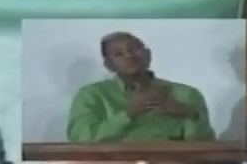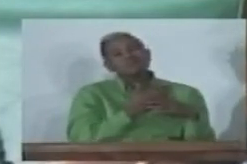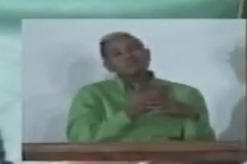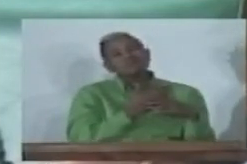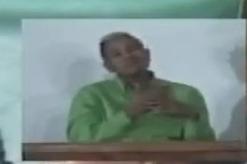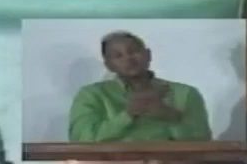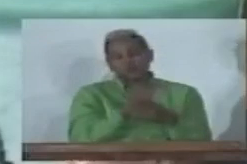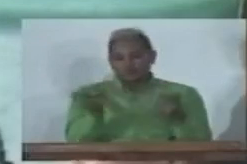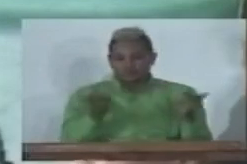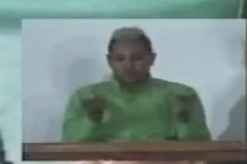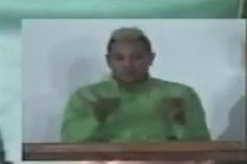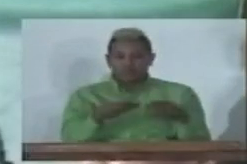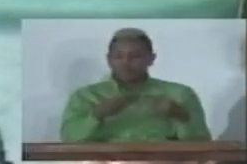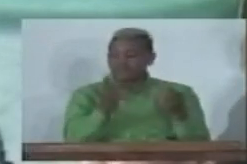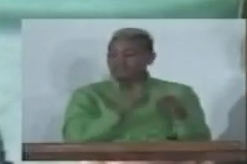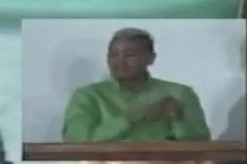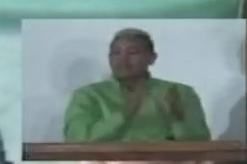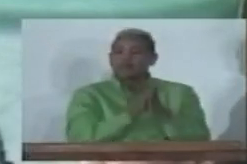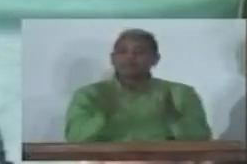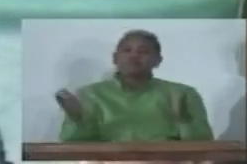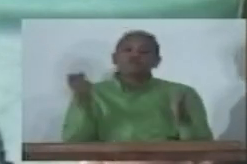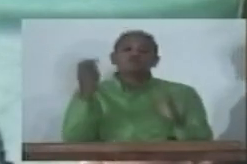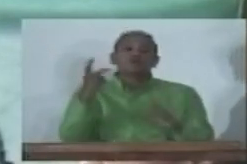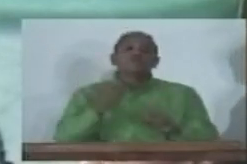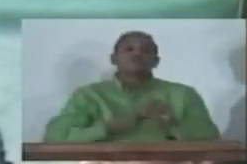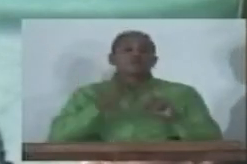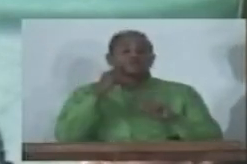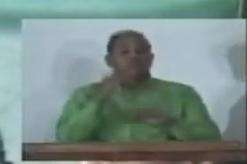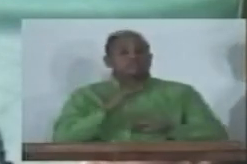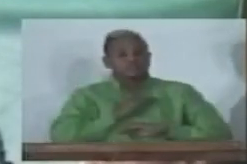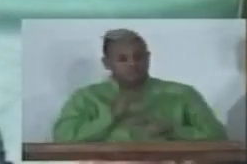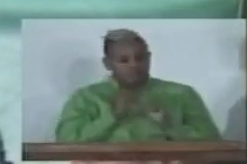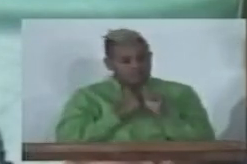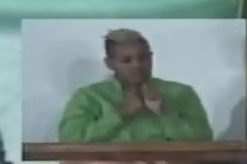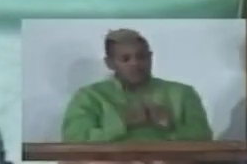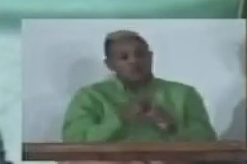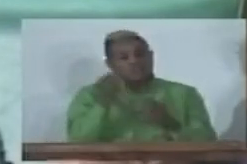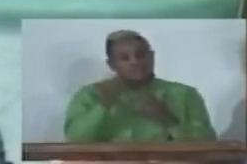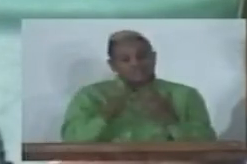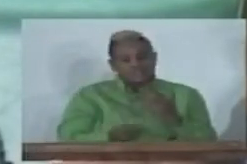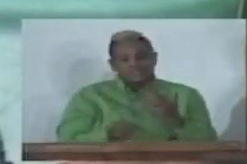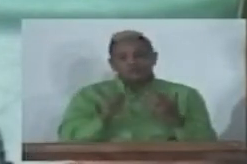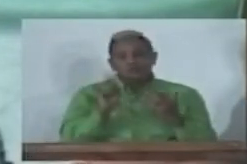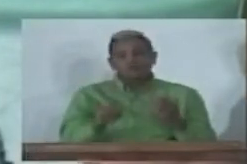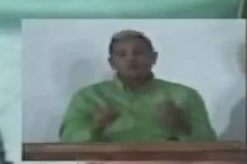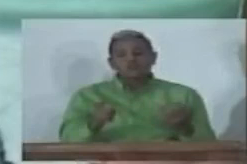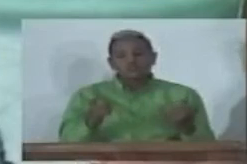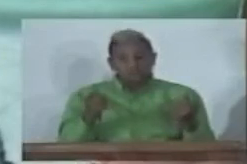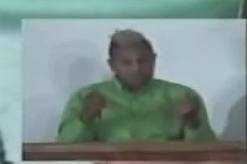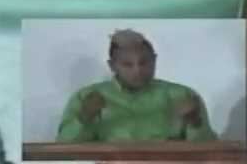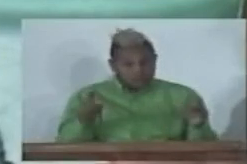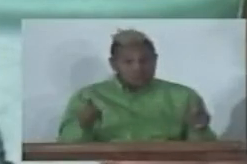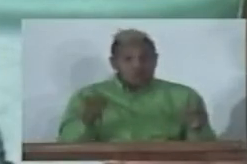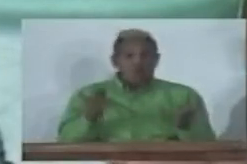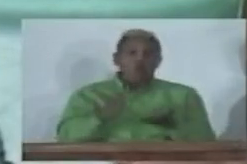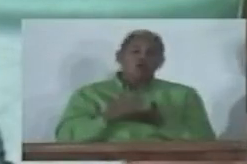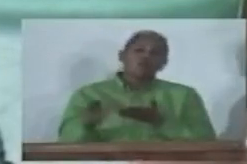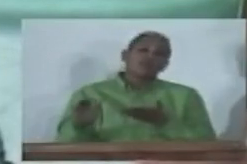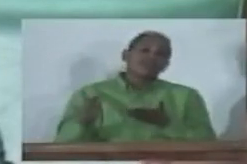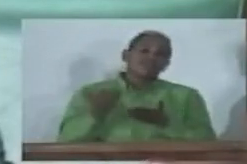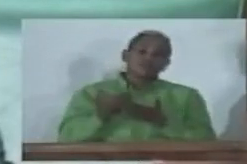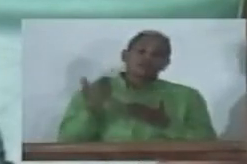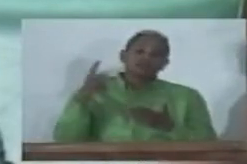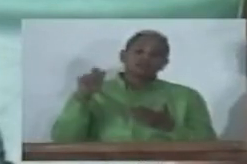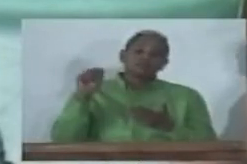of 12 months for the satisfaction of these conditions precedent, which must be met or waived prior to PACAL